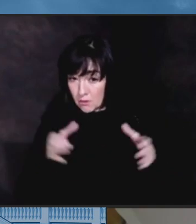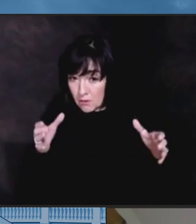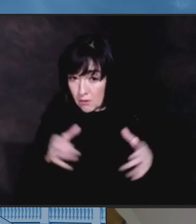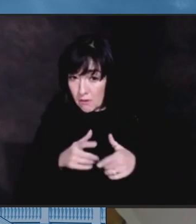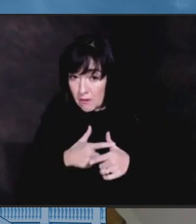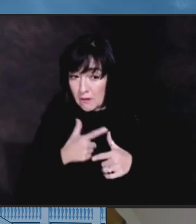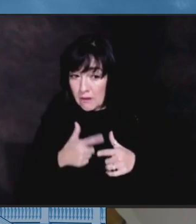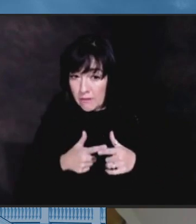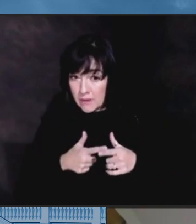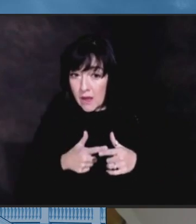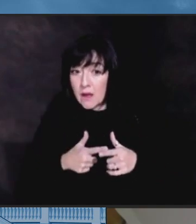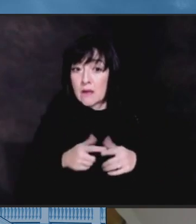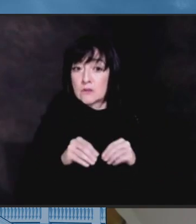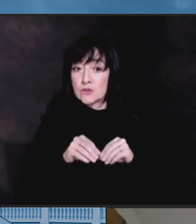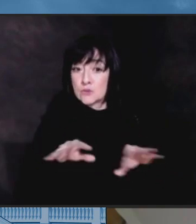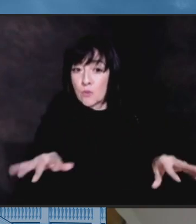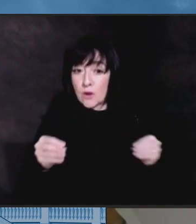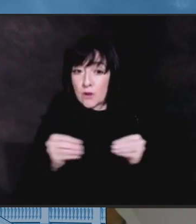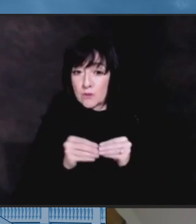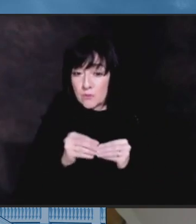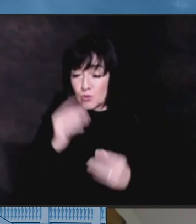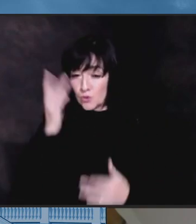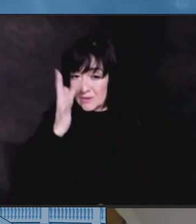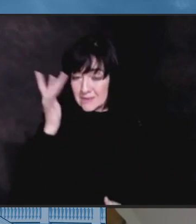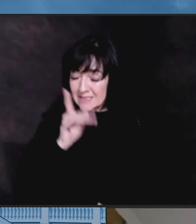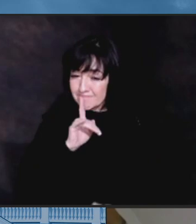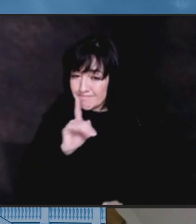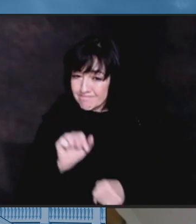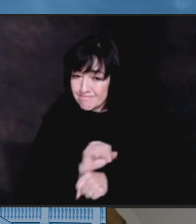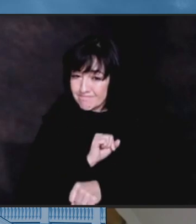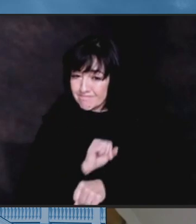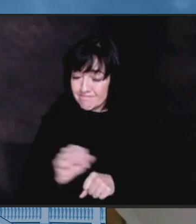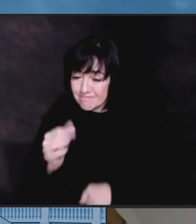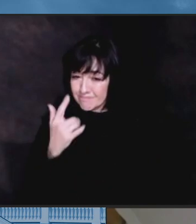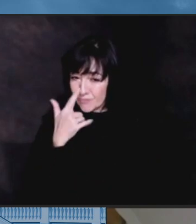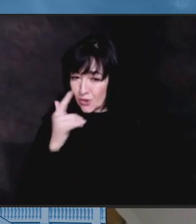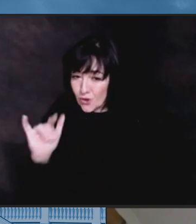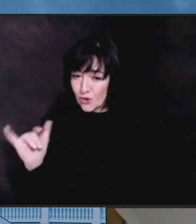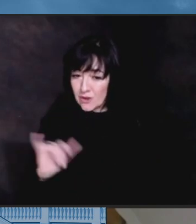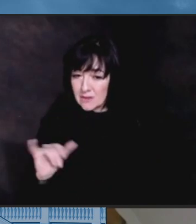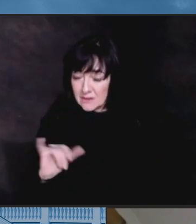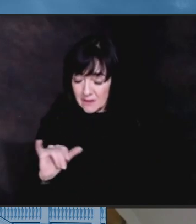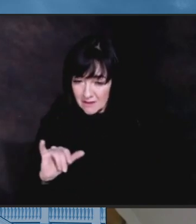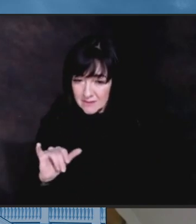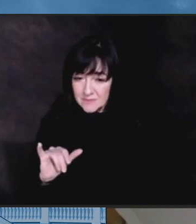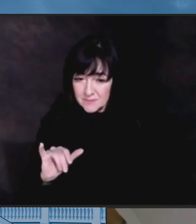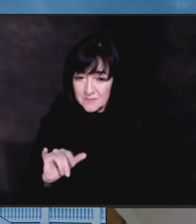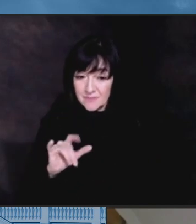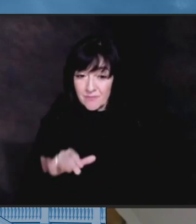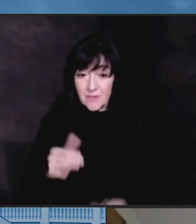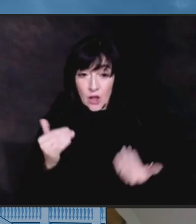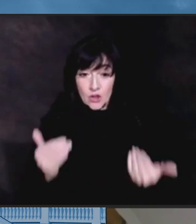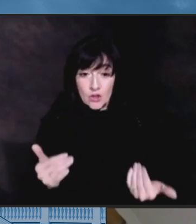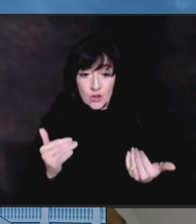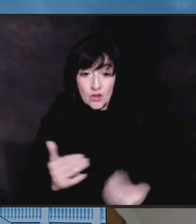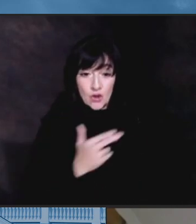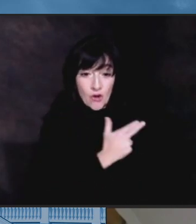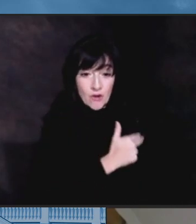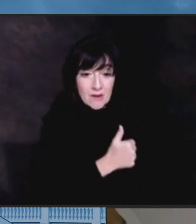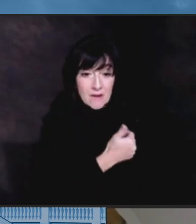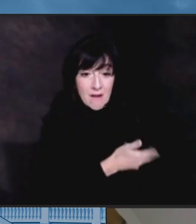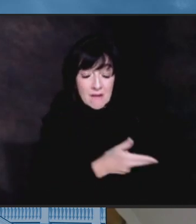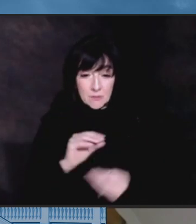dashboard, you can see on the top far left graph there, the current hospitalization number at